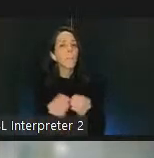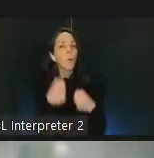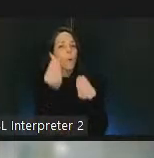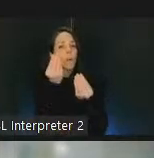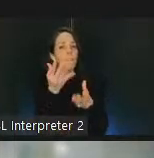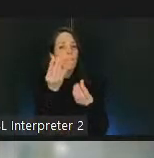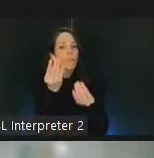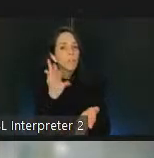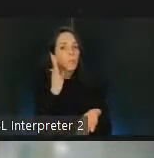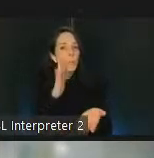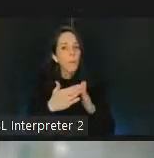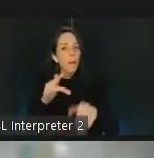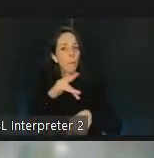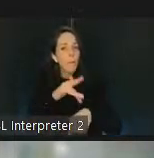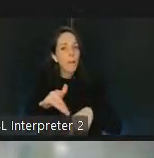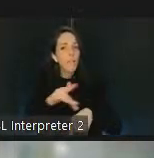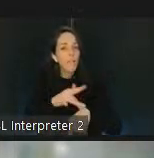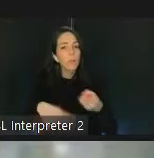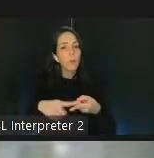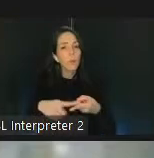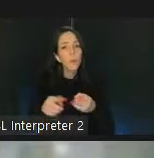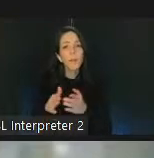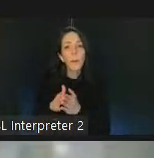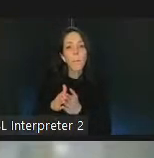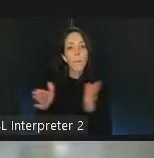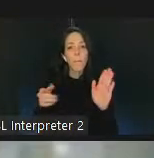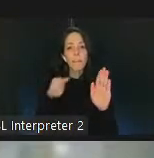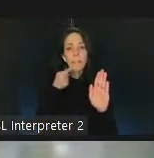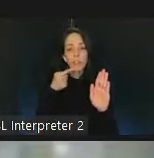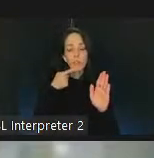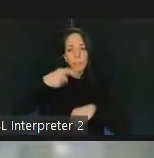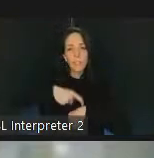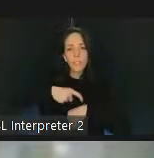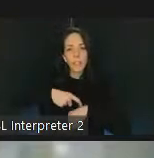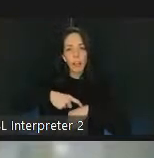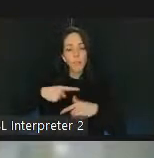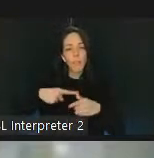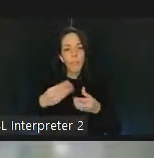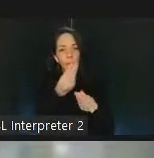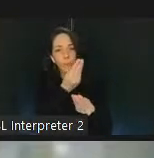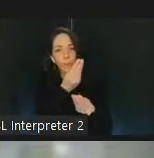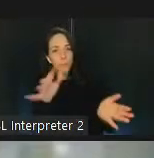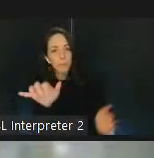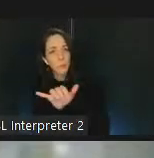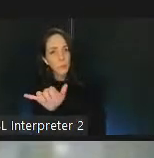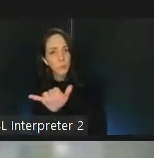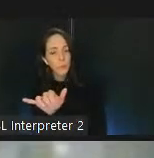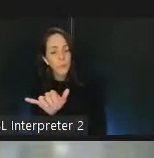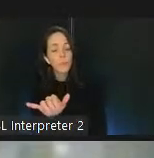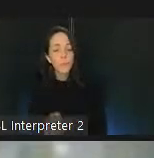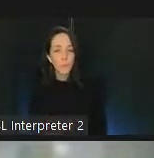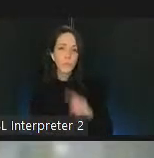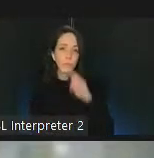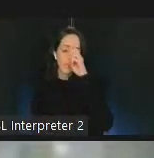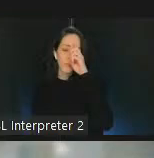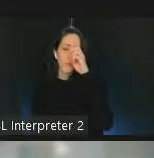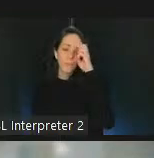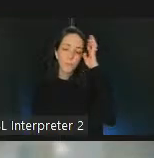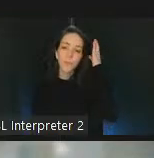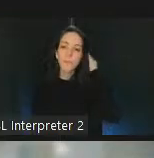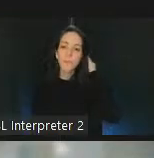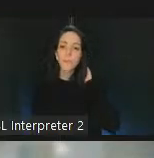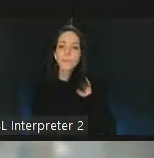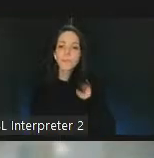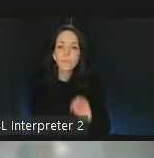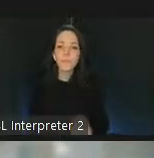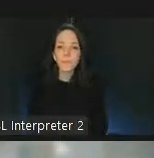we enter into public hearing time for the Budget Committee's